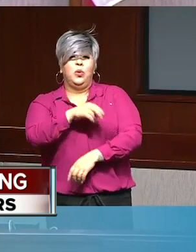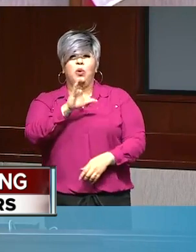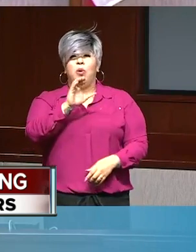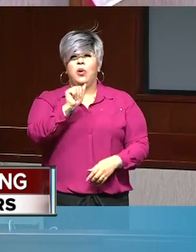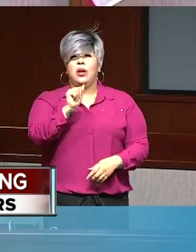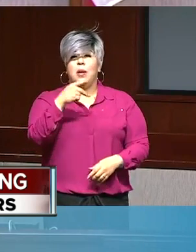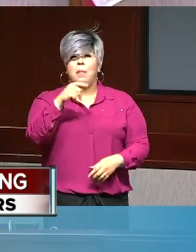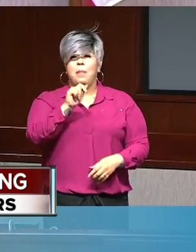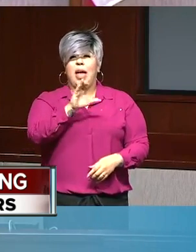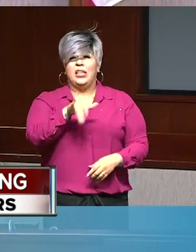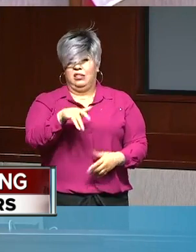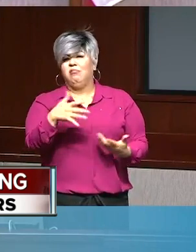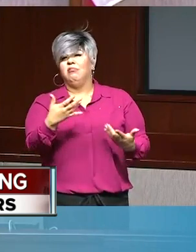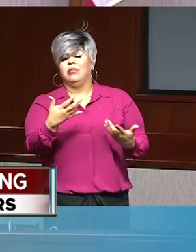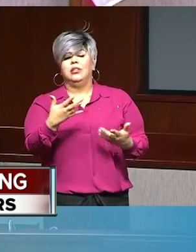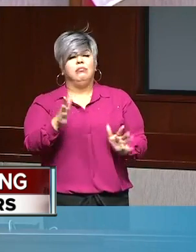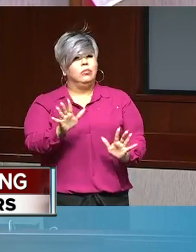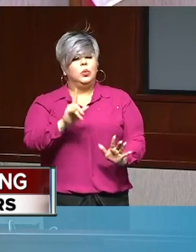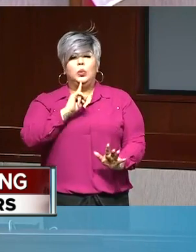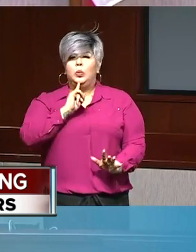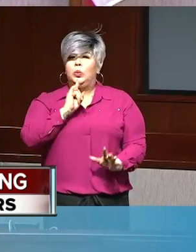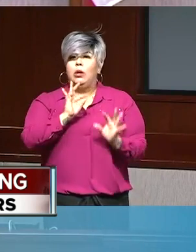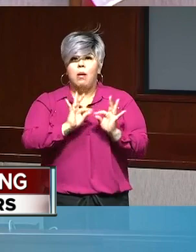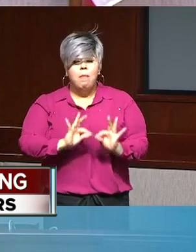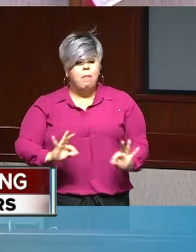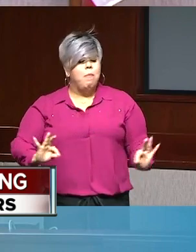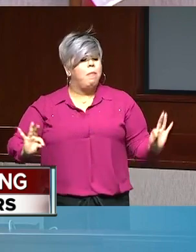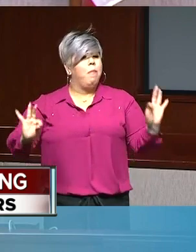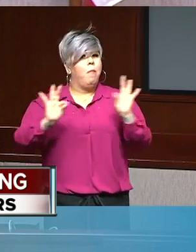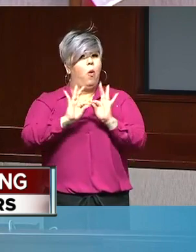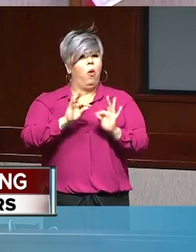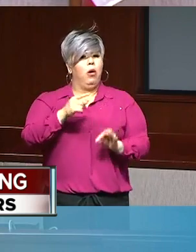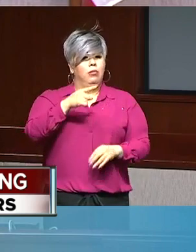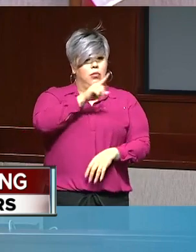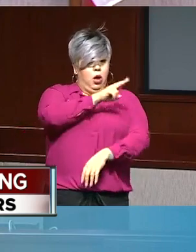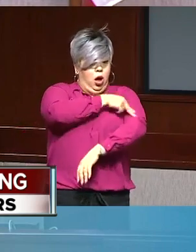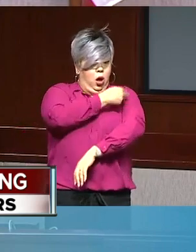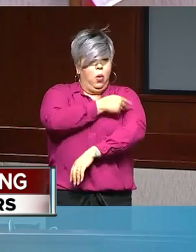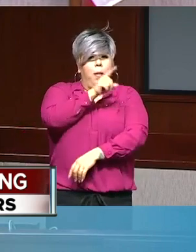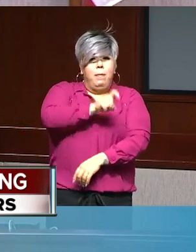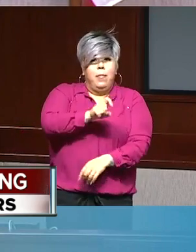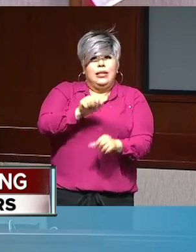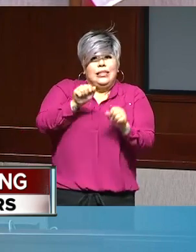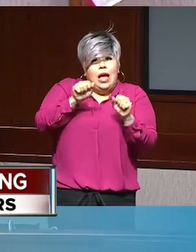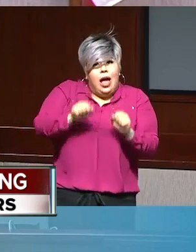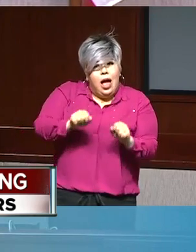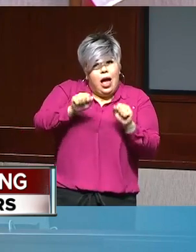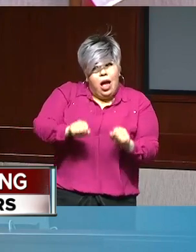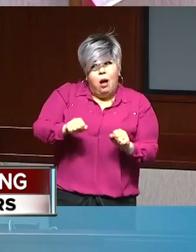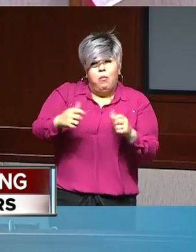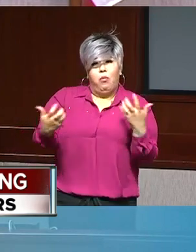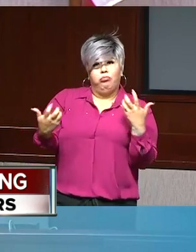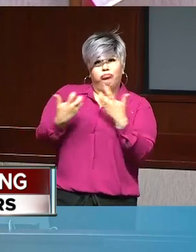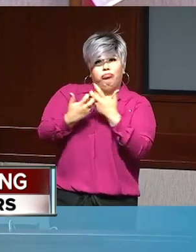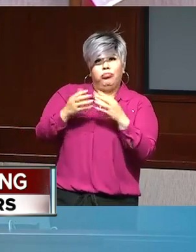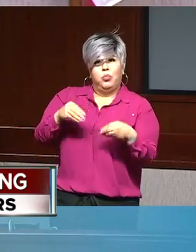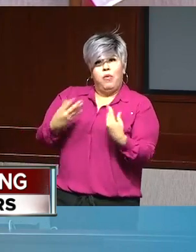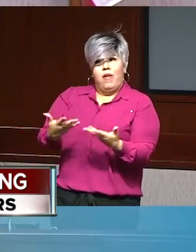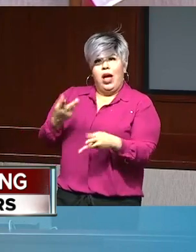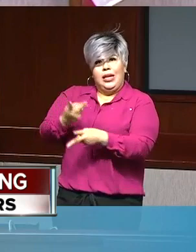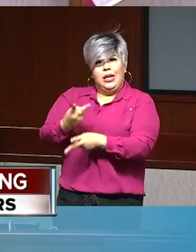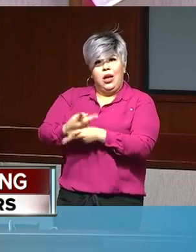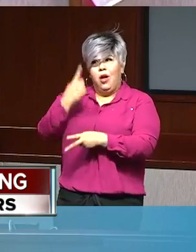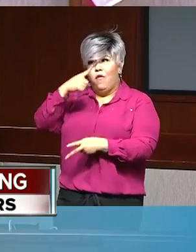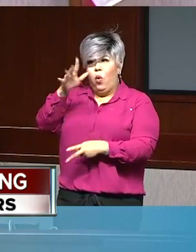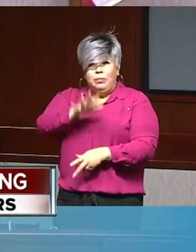bit earlier. It's very important that we maintain our ability to serve those in our community that are needing hospital care. It's not